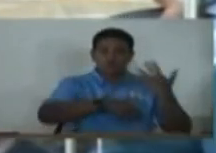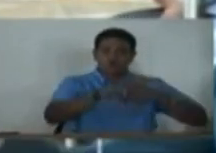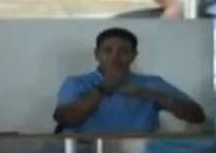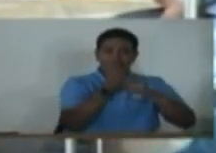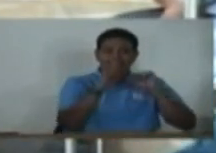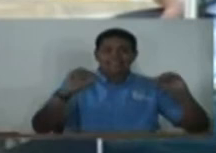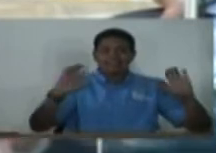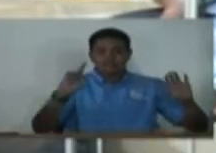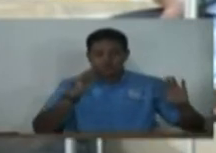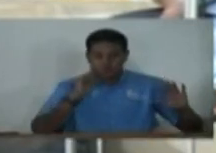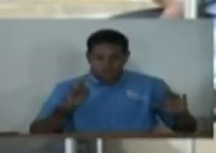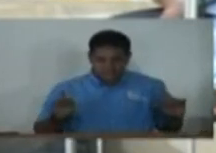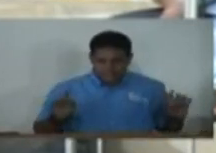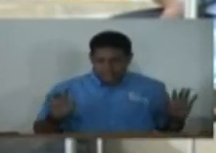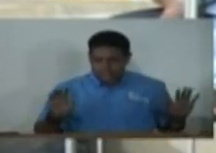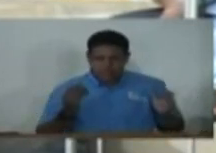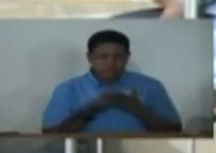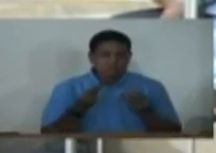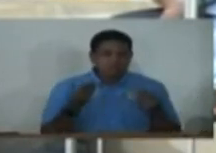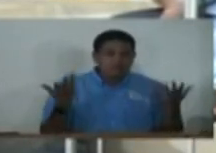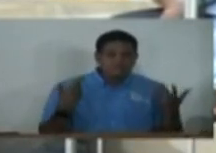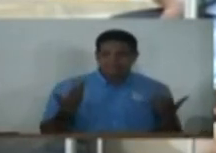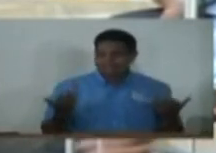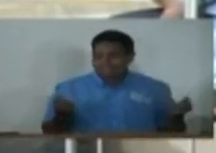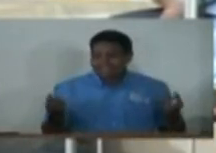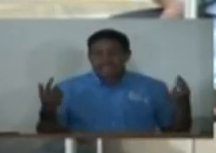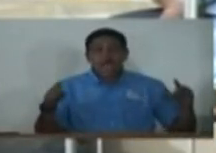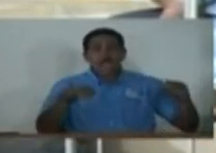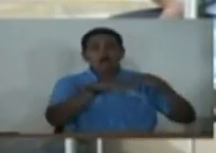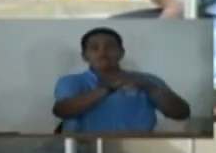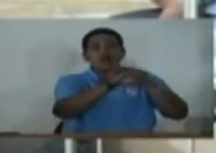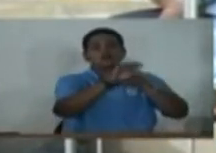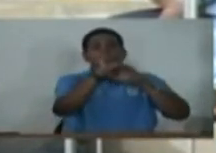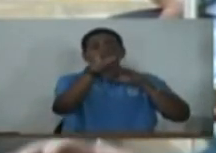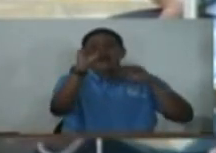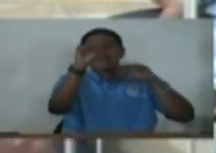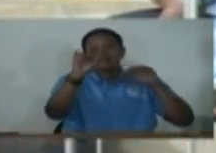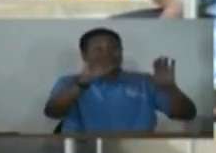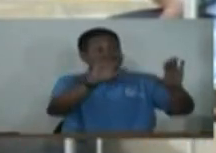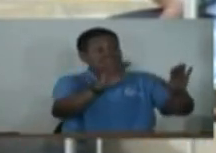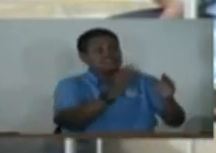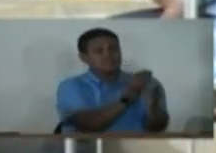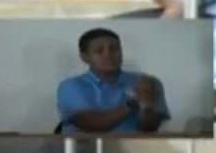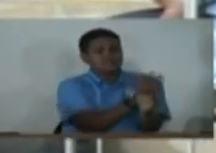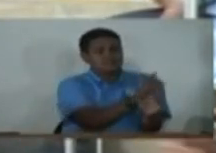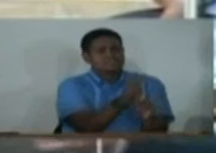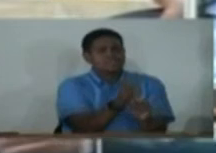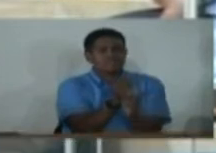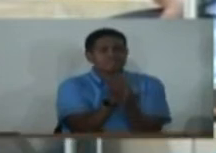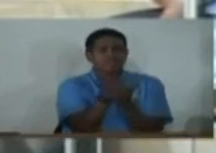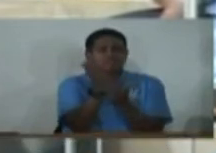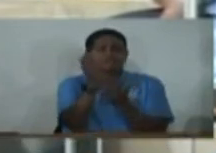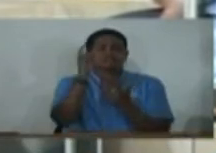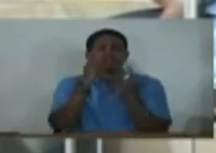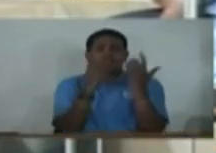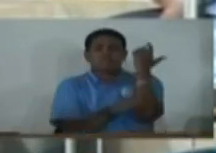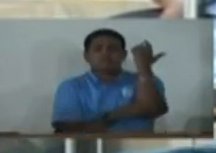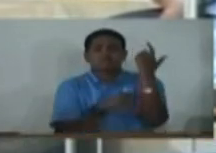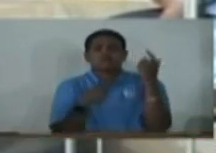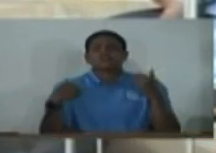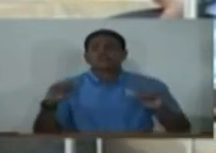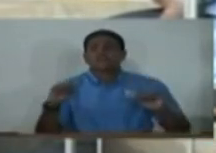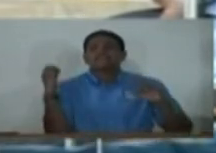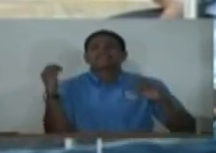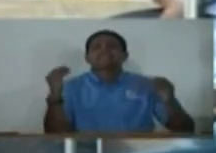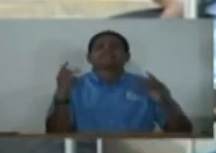to buffer the income. The access to amenities dimension of poverty. We try to give people healthcare